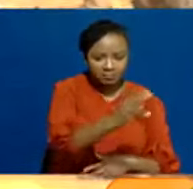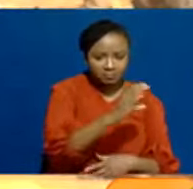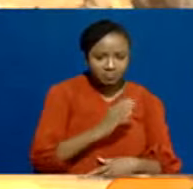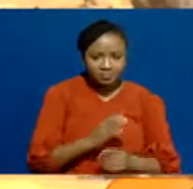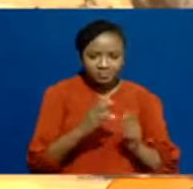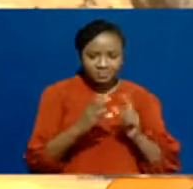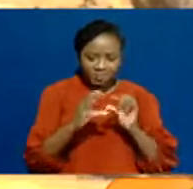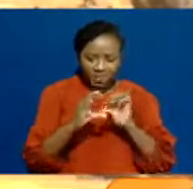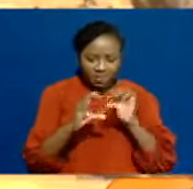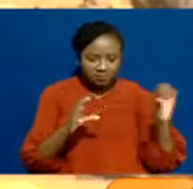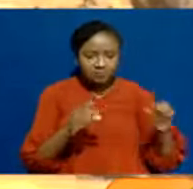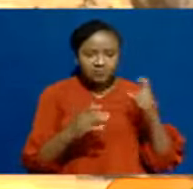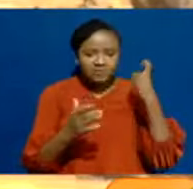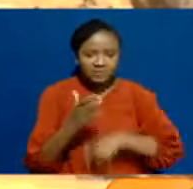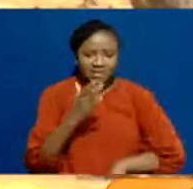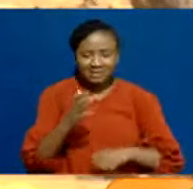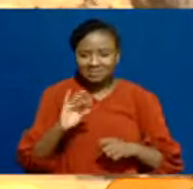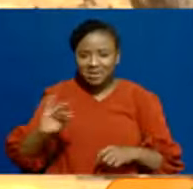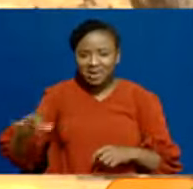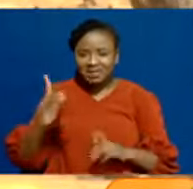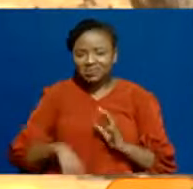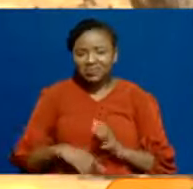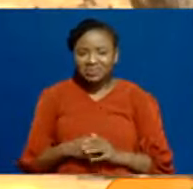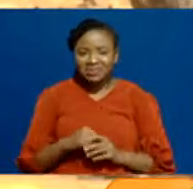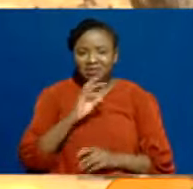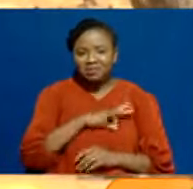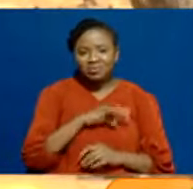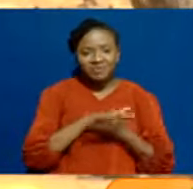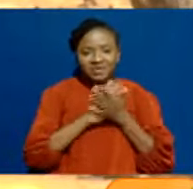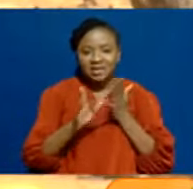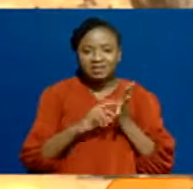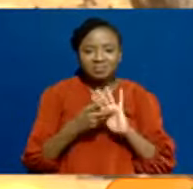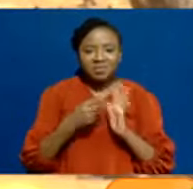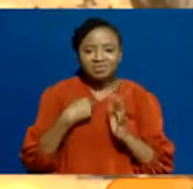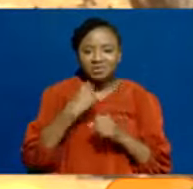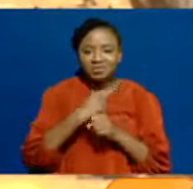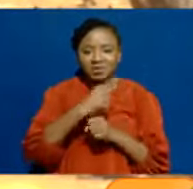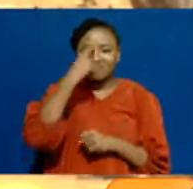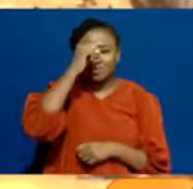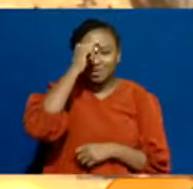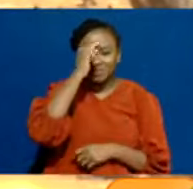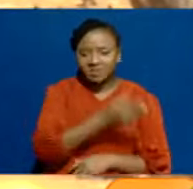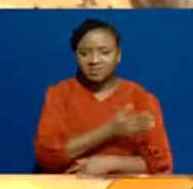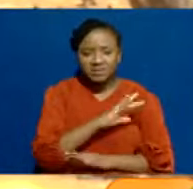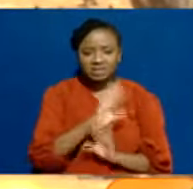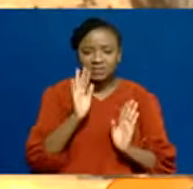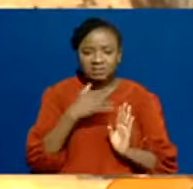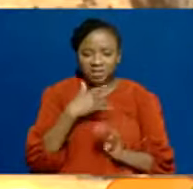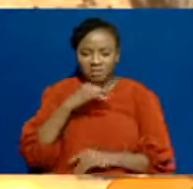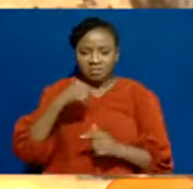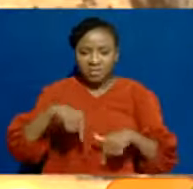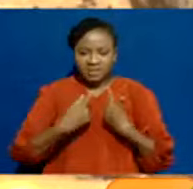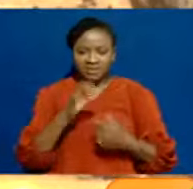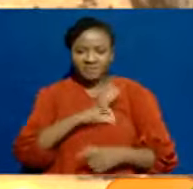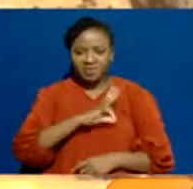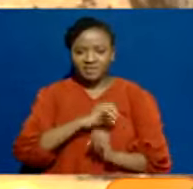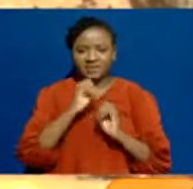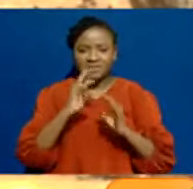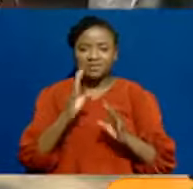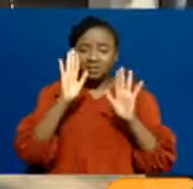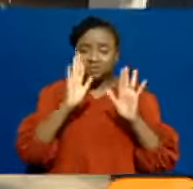tax so tuseme hakuna faida. Tuseme nikaa nafanyia gava kazi. So gava pia wanafaa waangalie